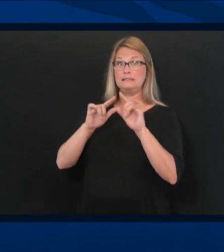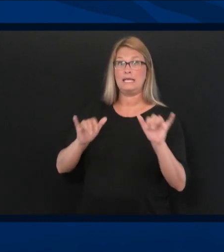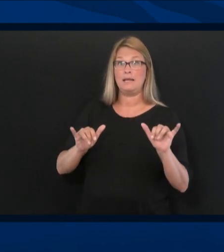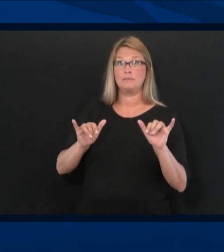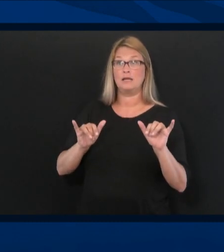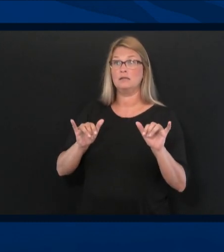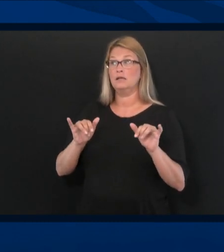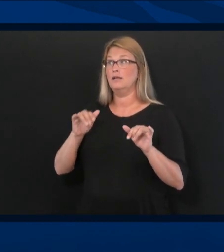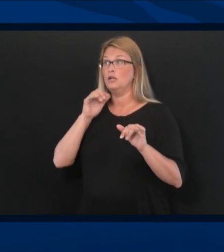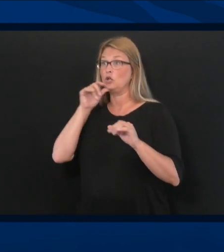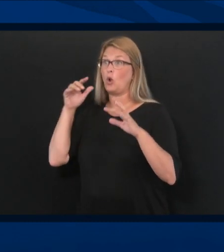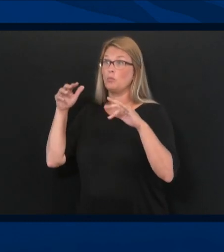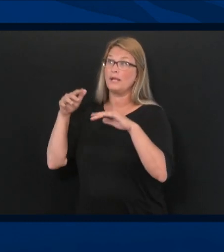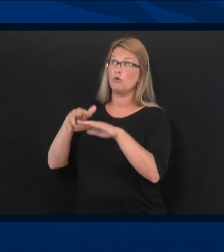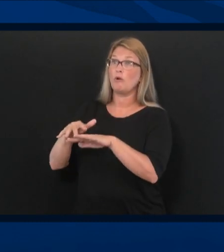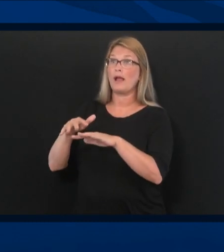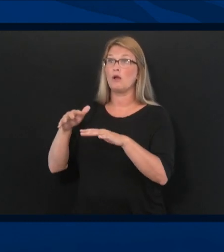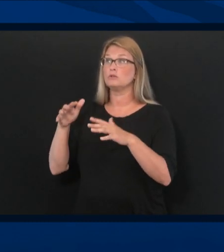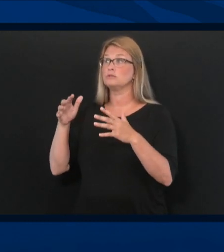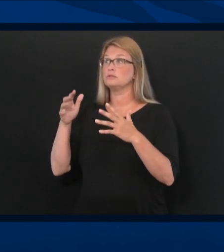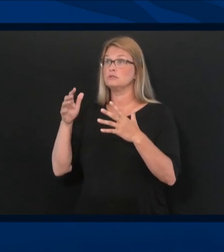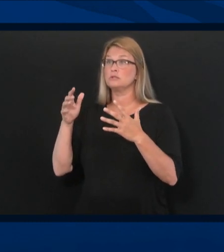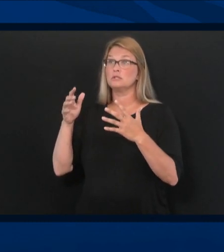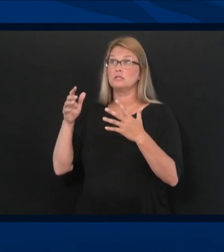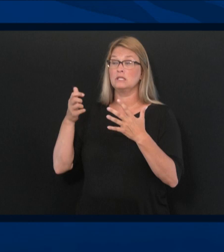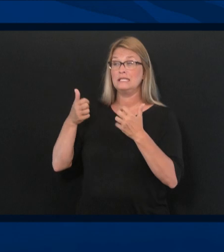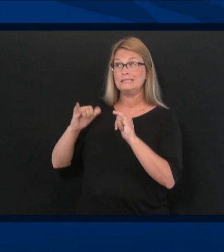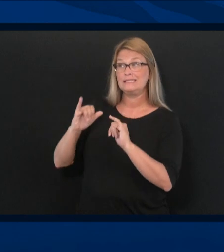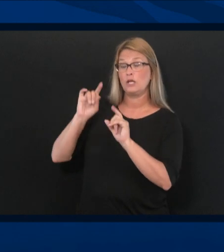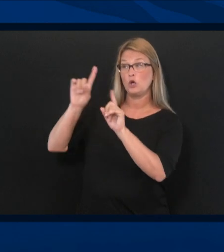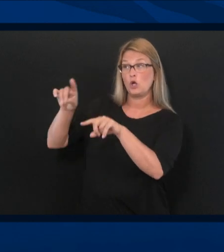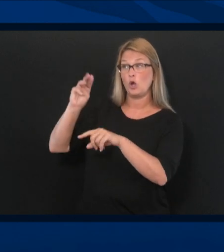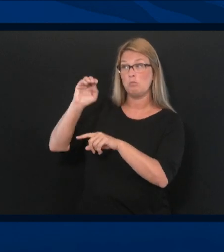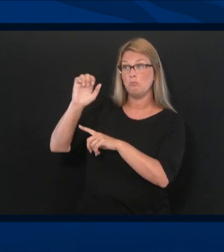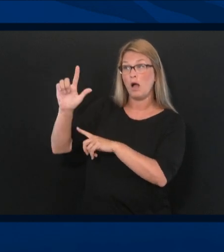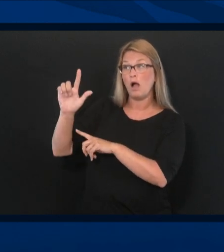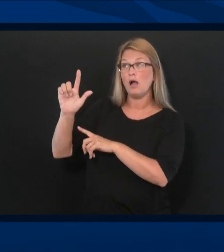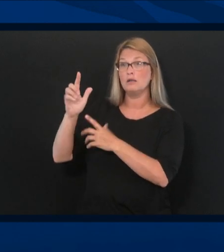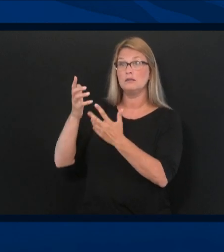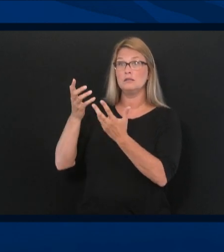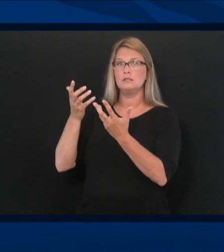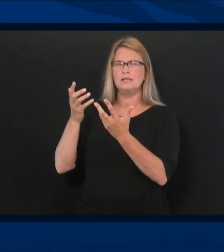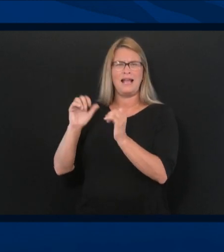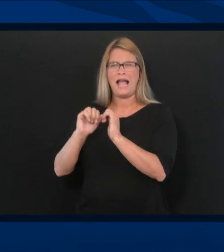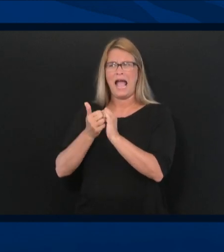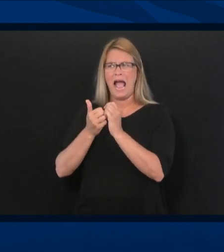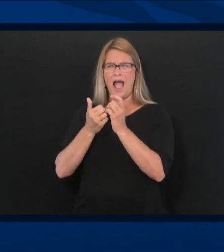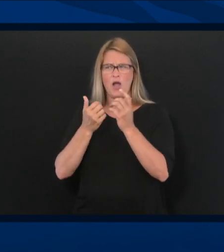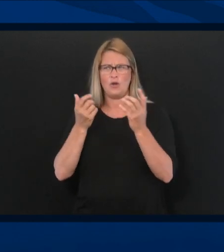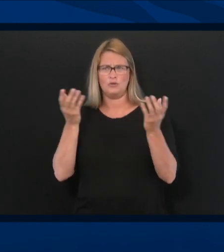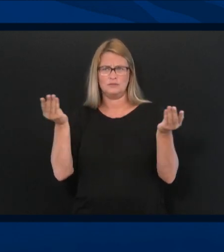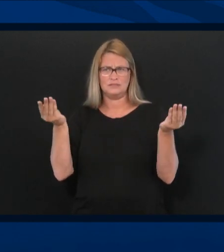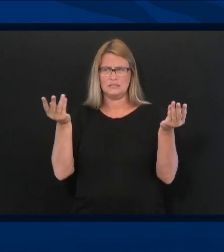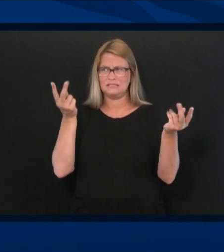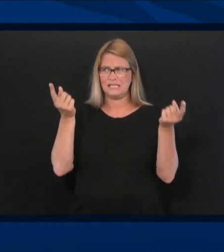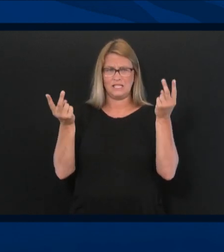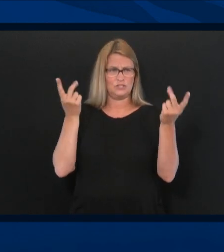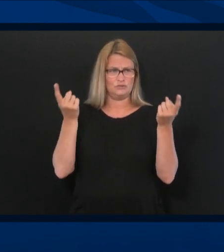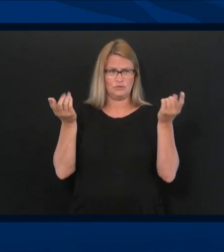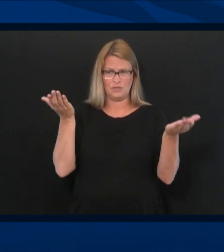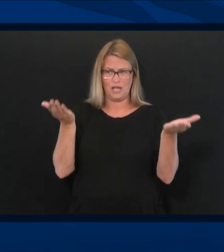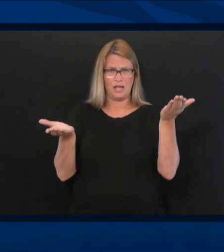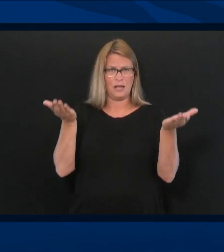be in crowds but you can still go to the mall. So like, how do you kind of marry those two different